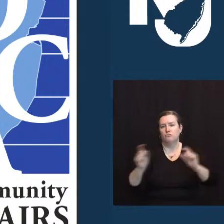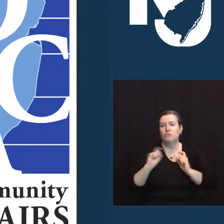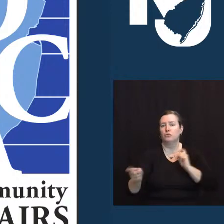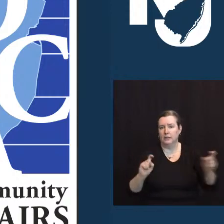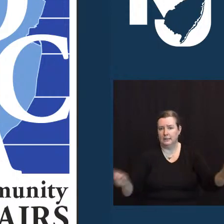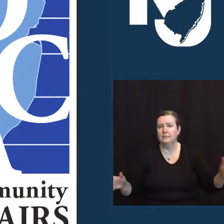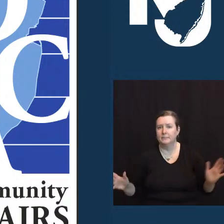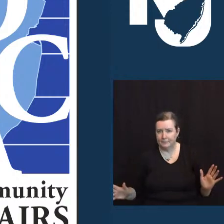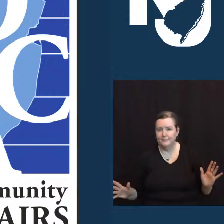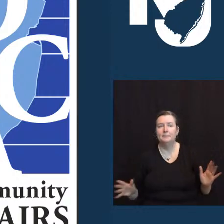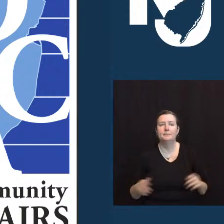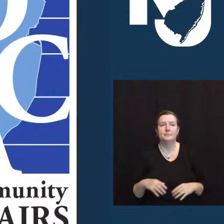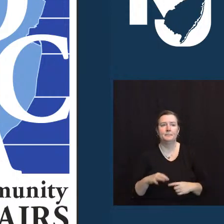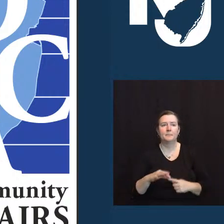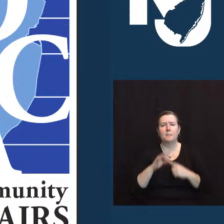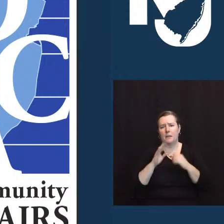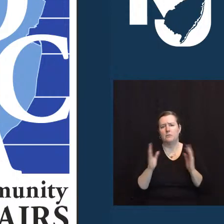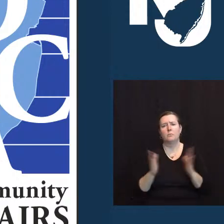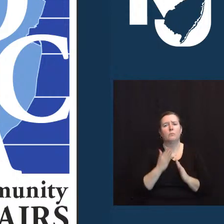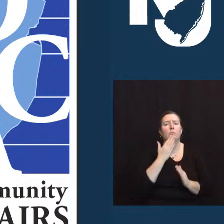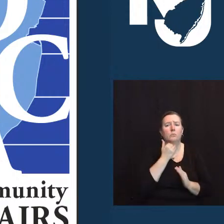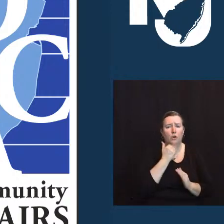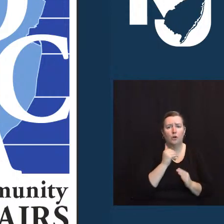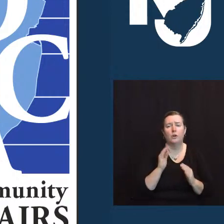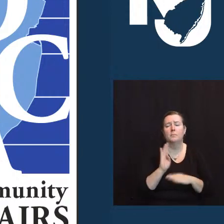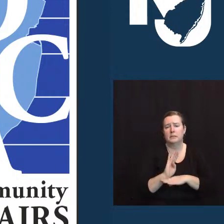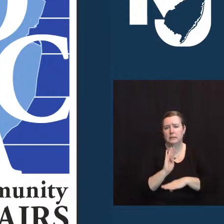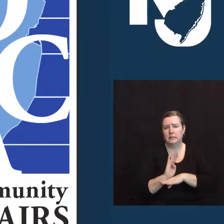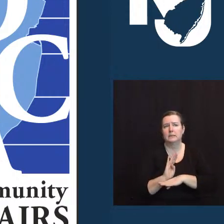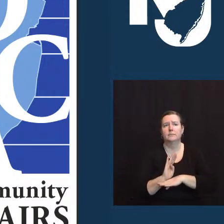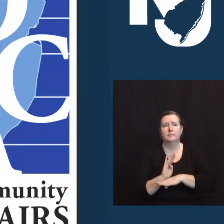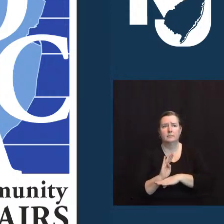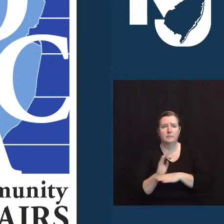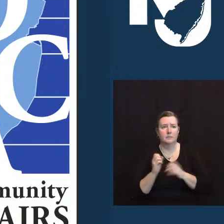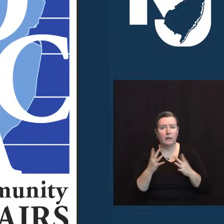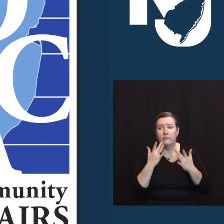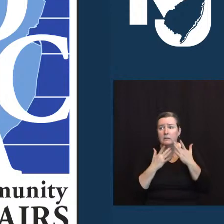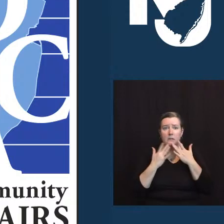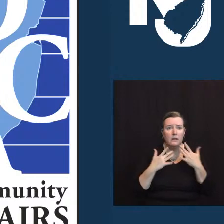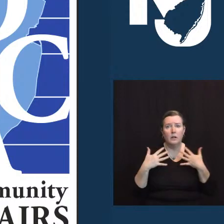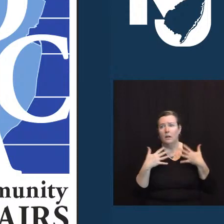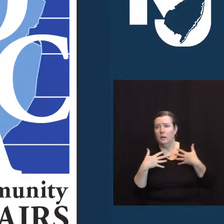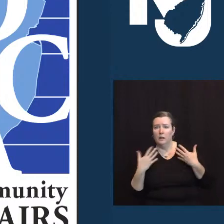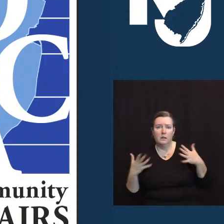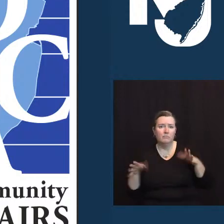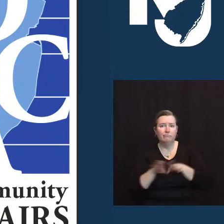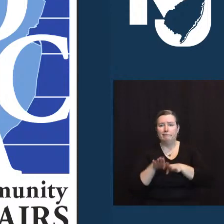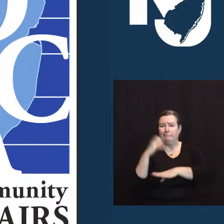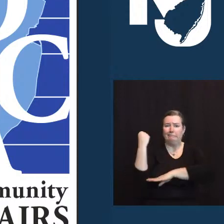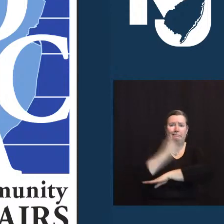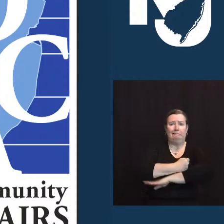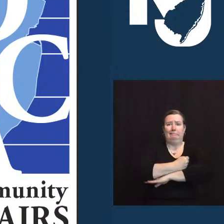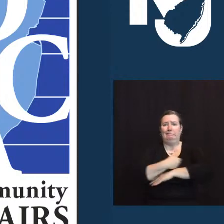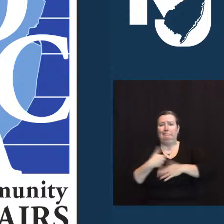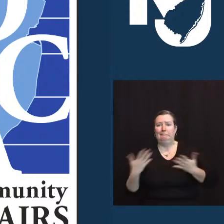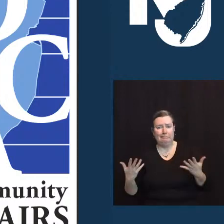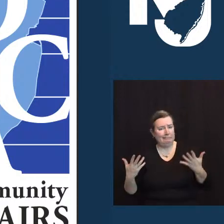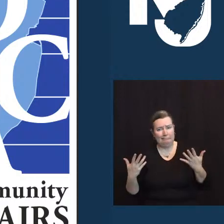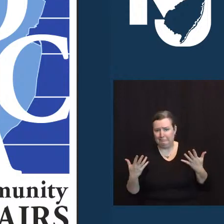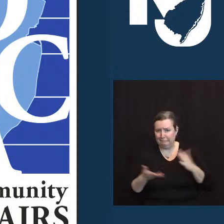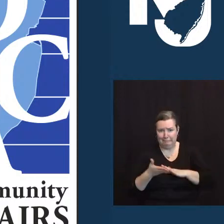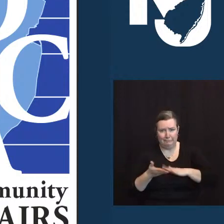businesses whose existence was put in doubt because of this pandemic. Through the New Jersey Economic Development Authority, the New